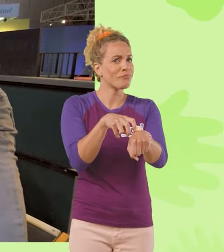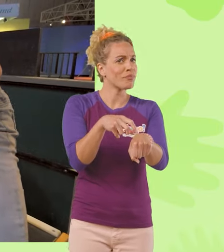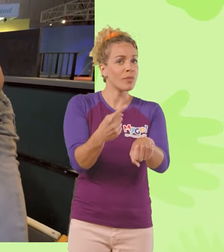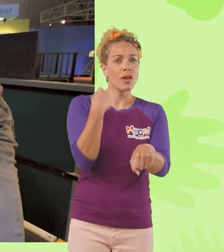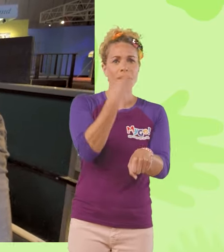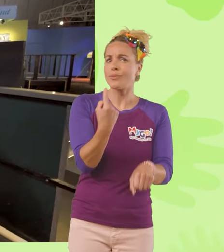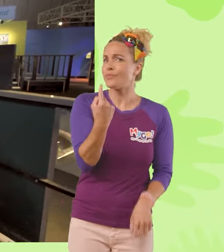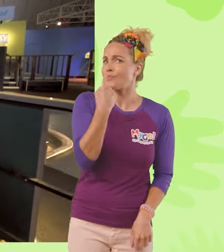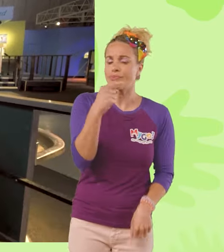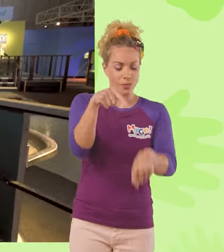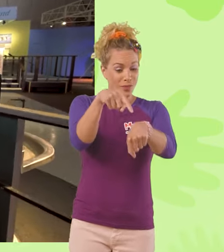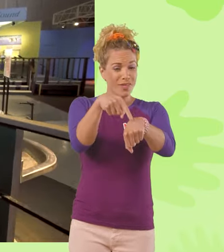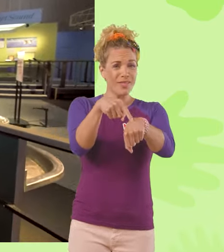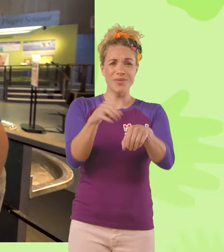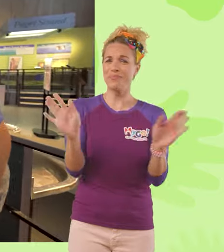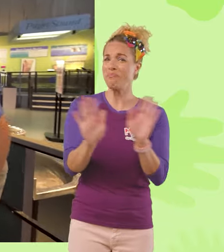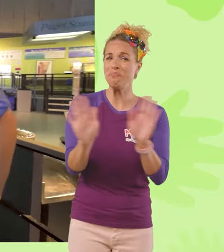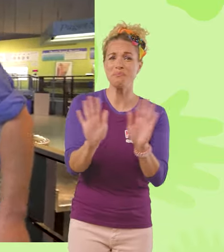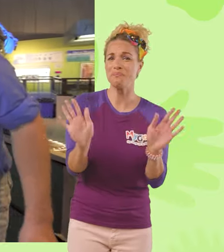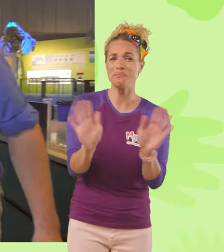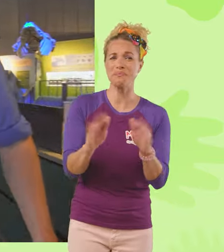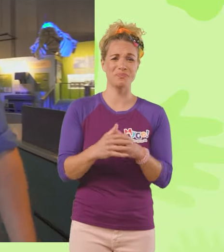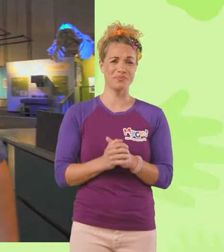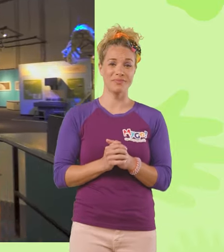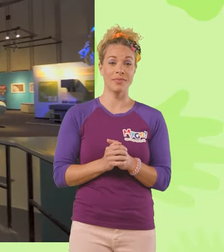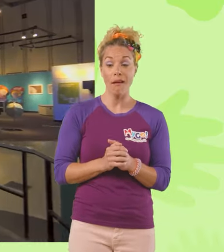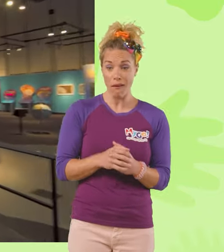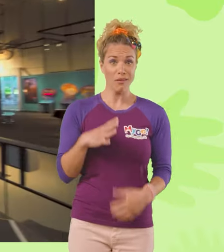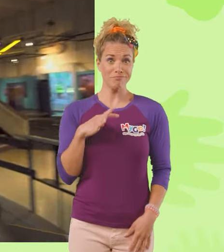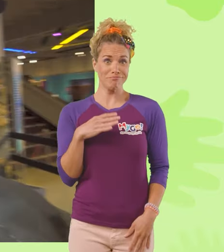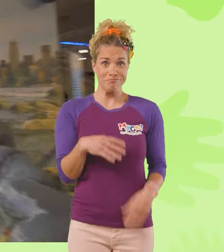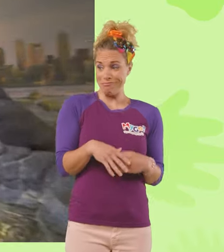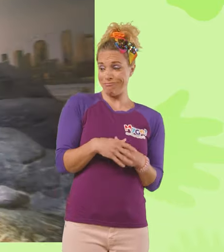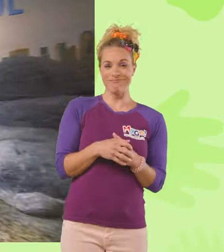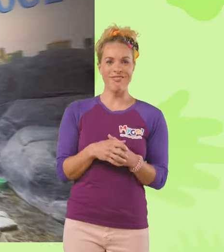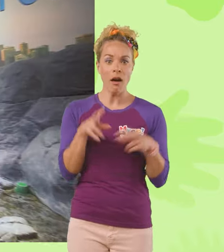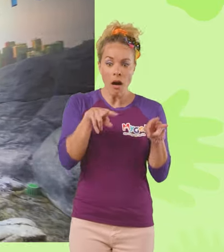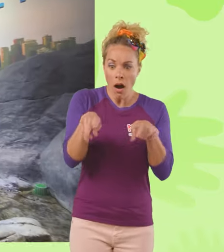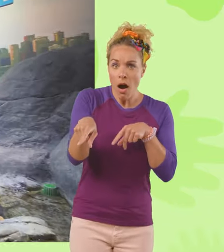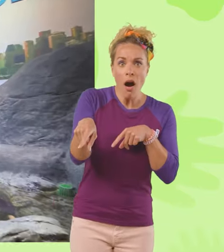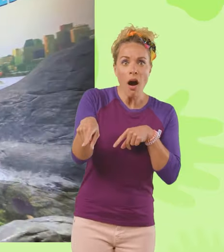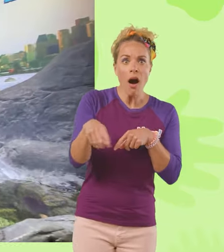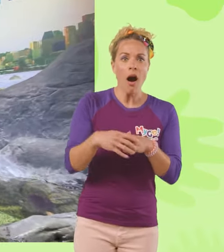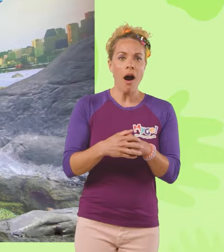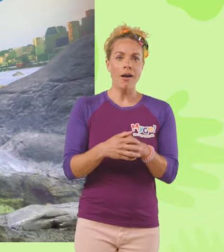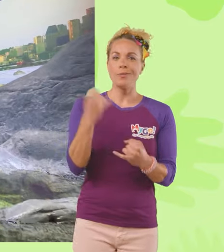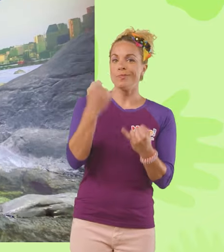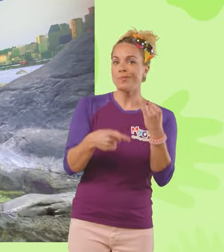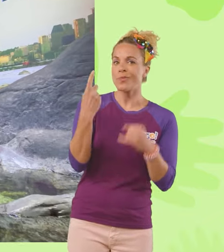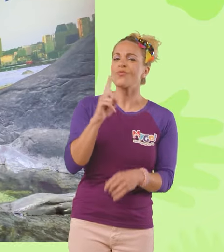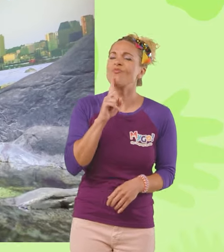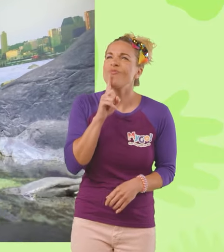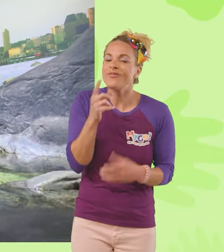don't really want to poke it right in the middle because that's its mouth. Oh, cool. Oh, look at this one. So the last ones are